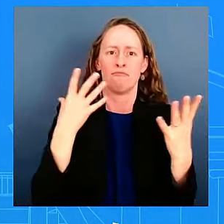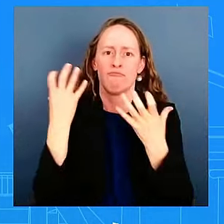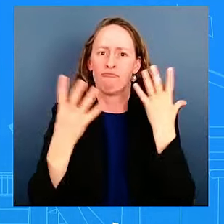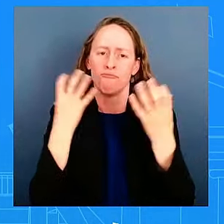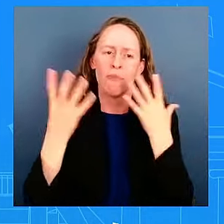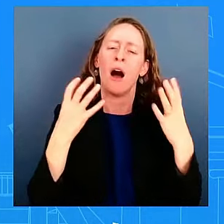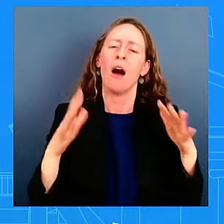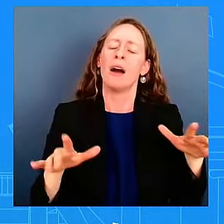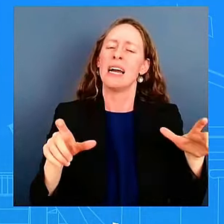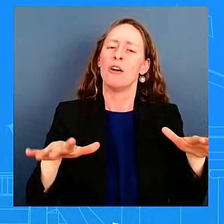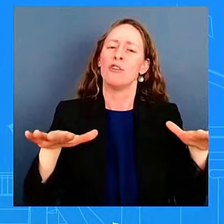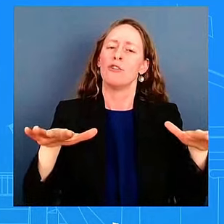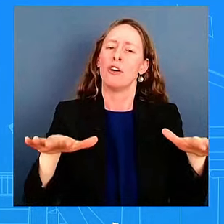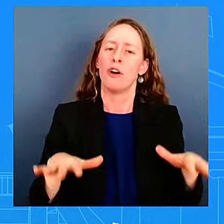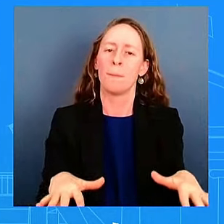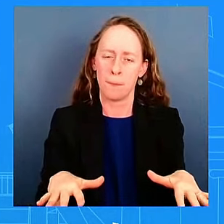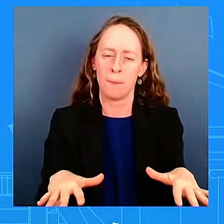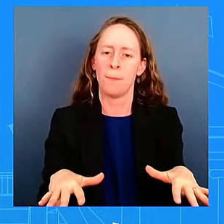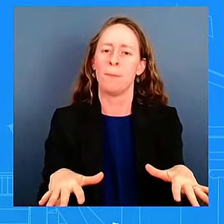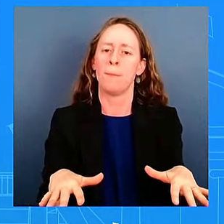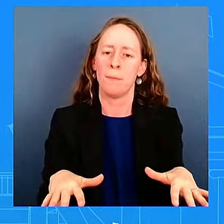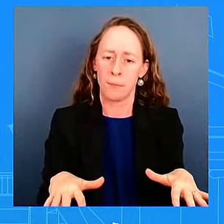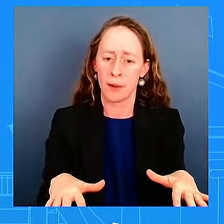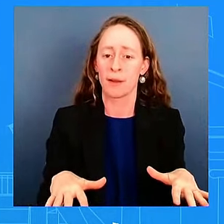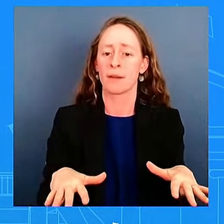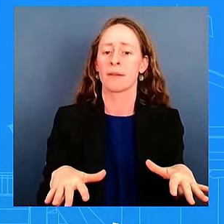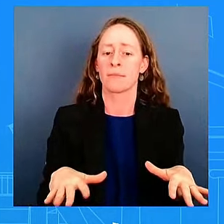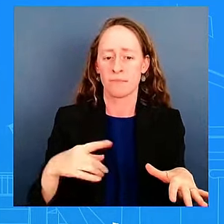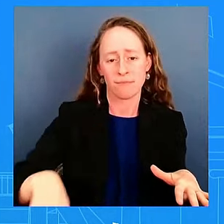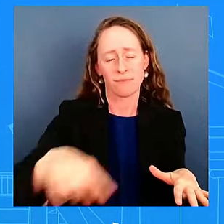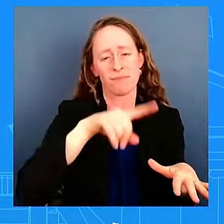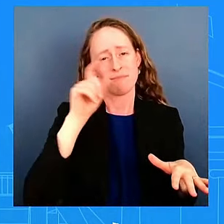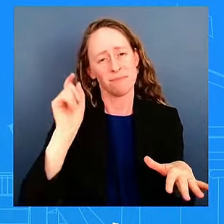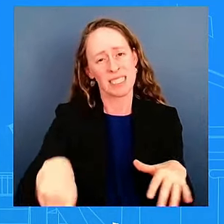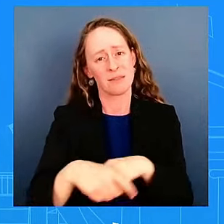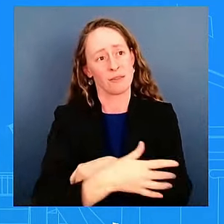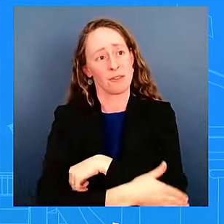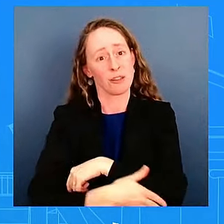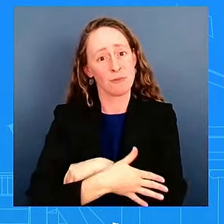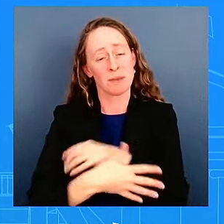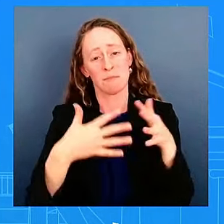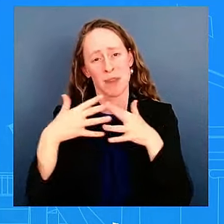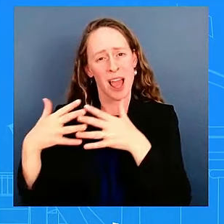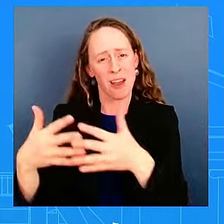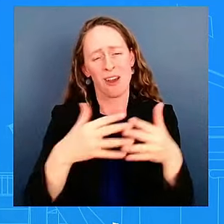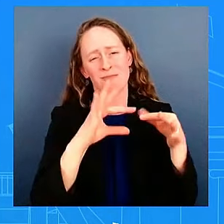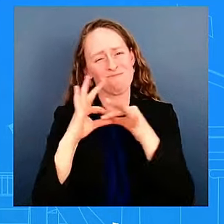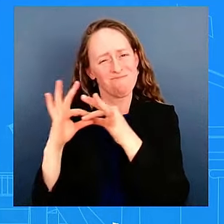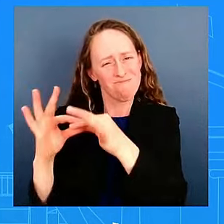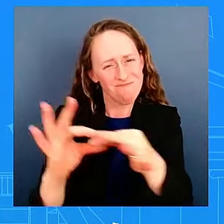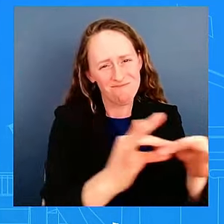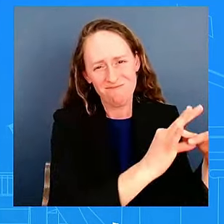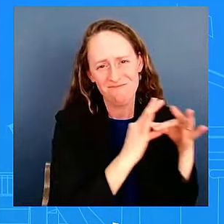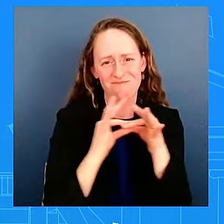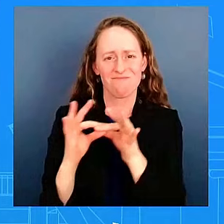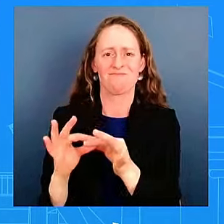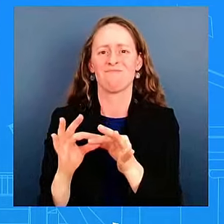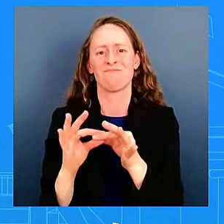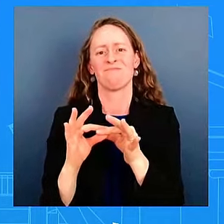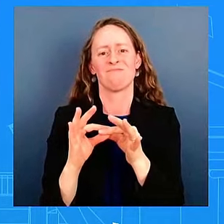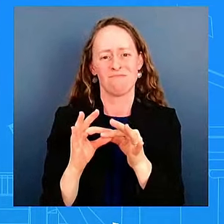And unite the country. That's what this president, that's the cornerstone of his presidency, is uniting the country. That's what he wants to do.